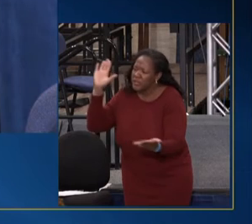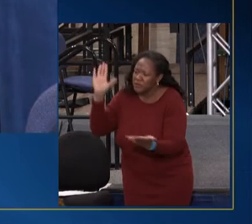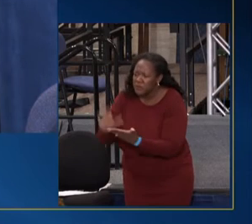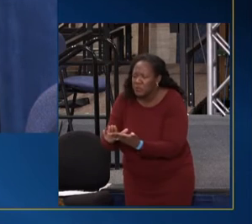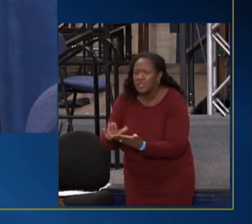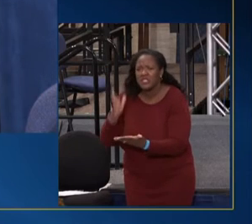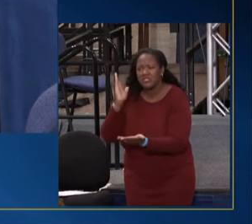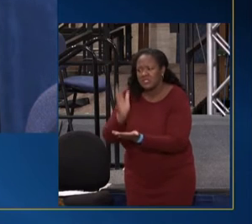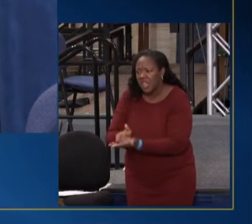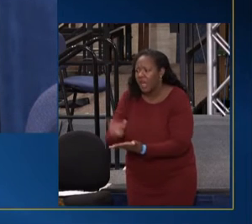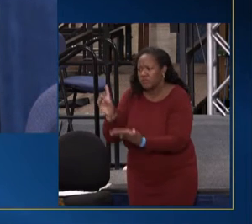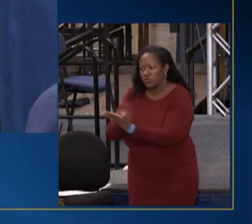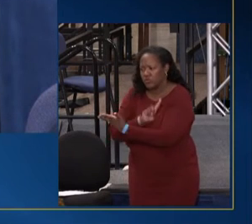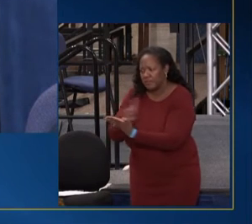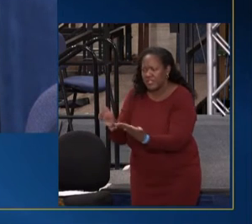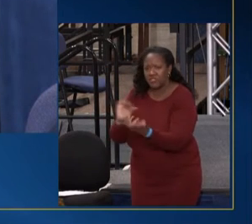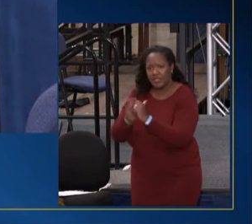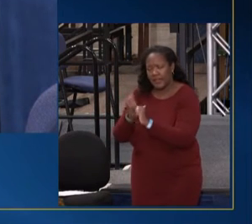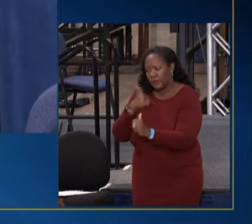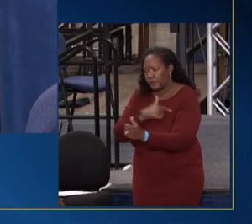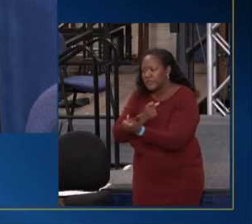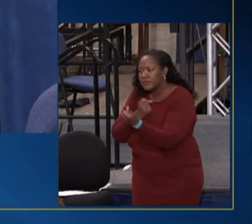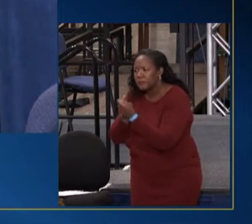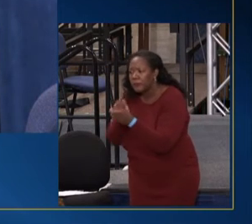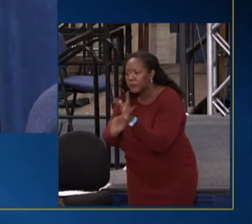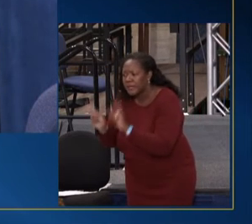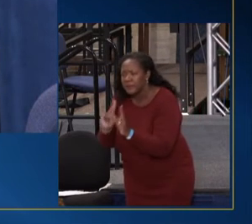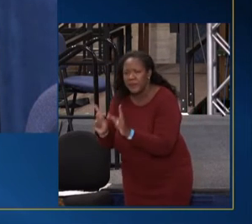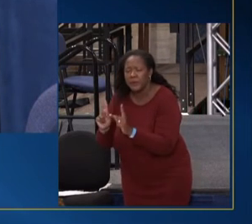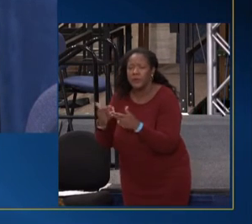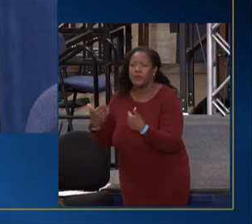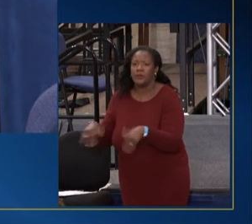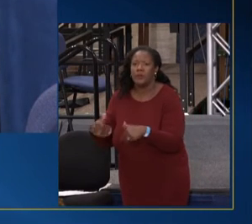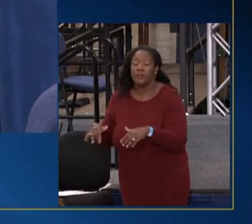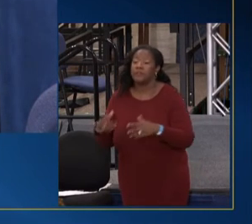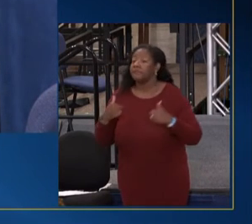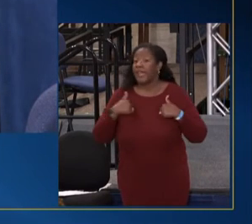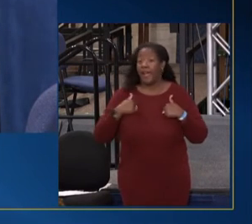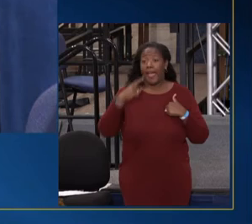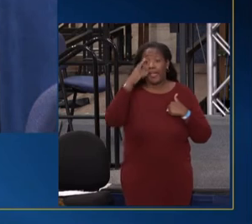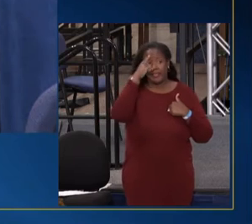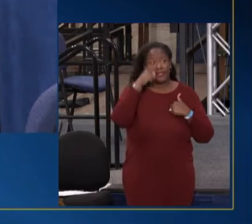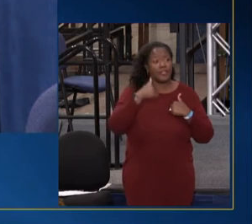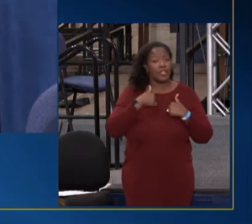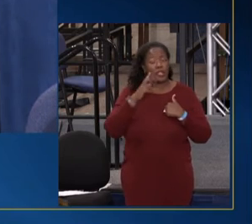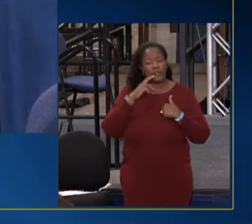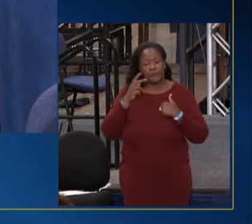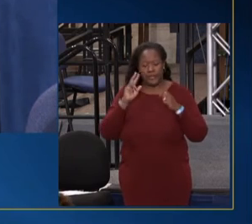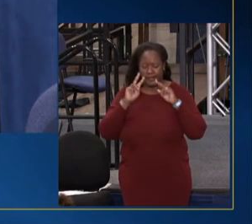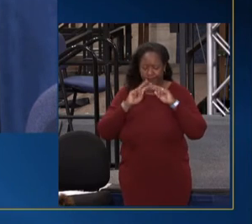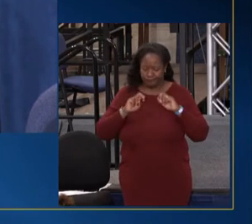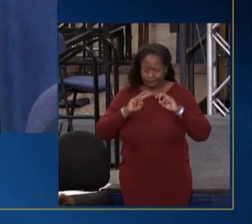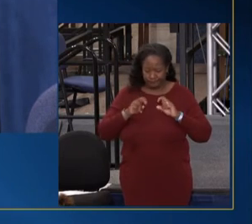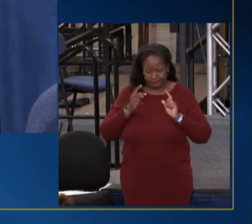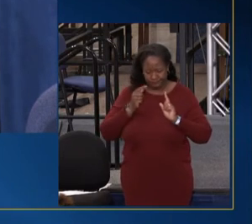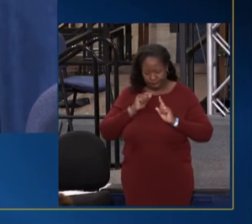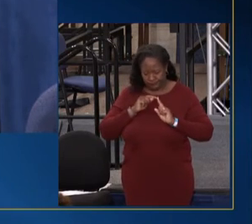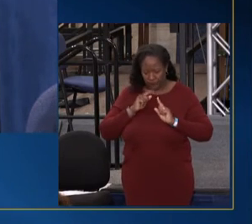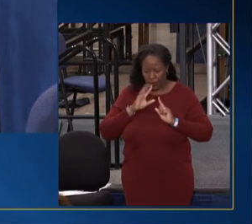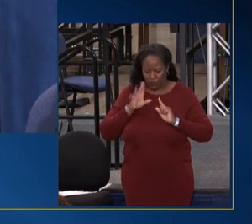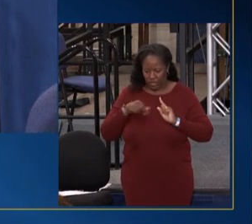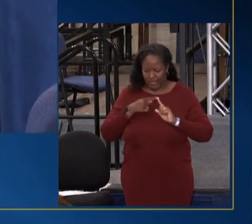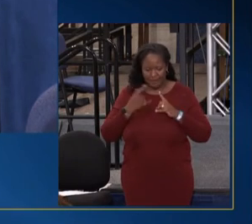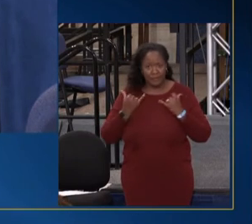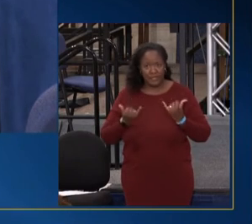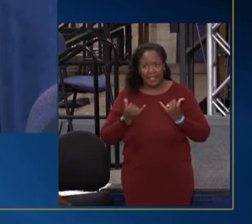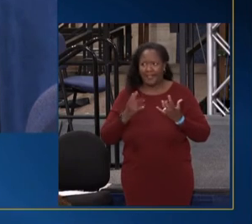we support people best? And I think that, you know, looking at the kinds of things that we're talking about,